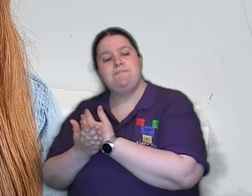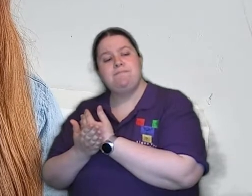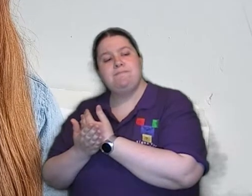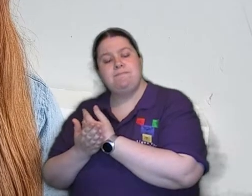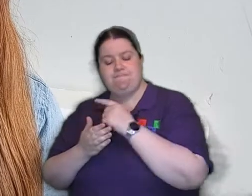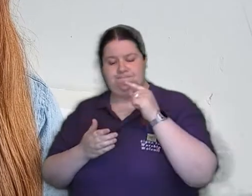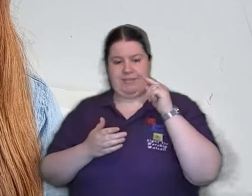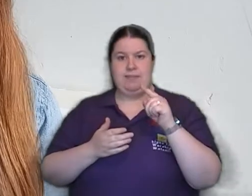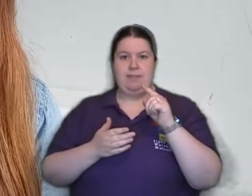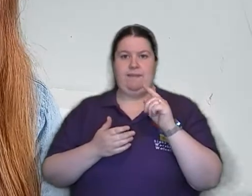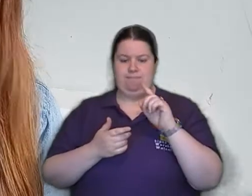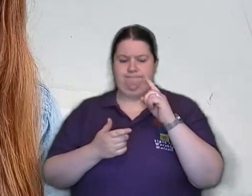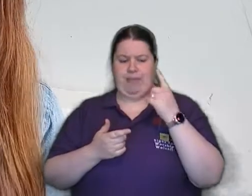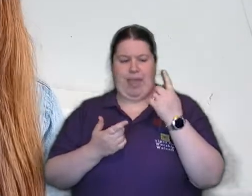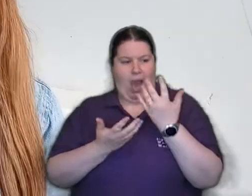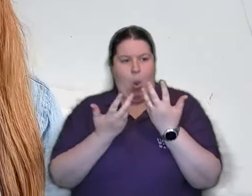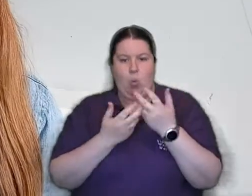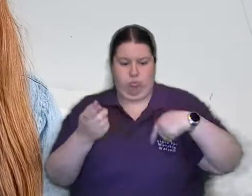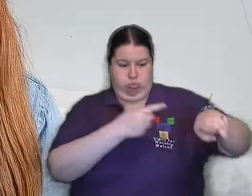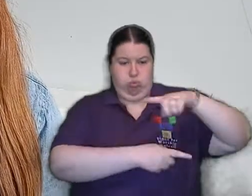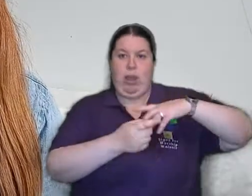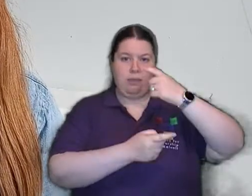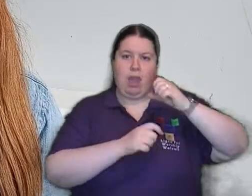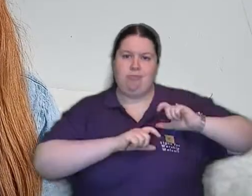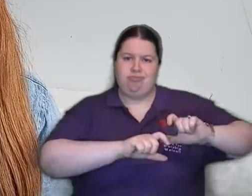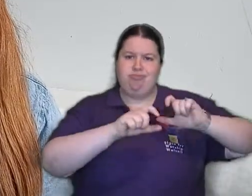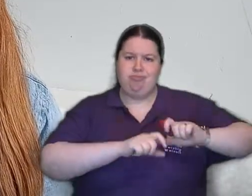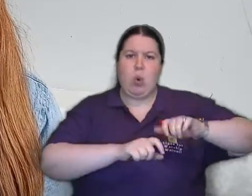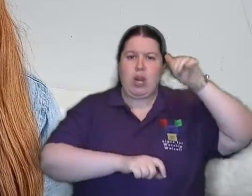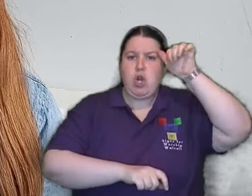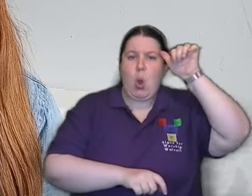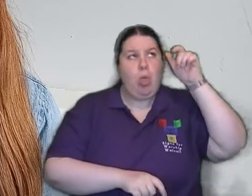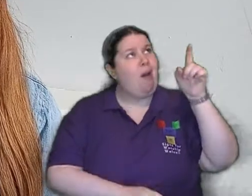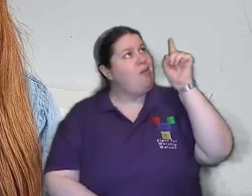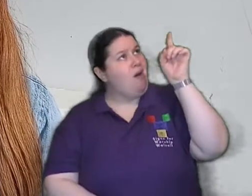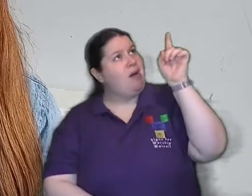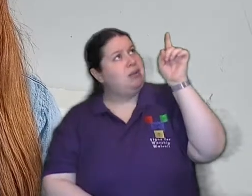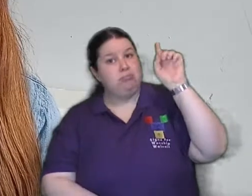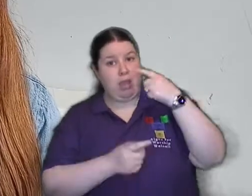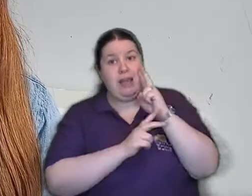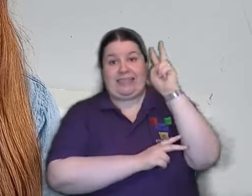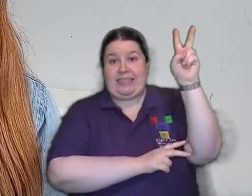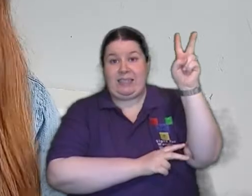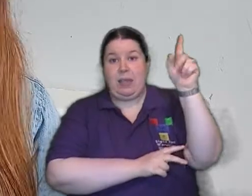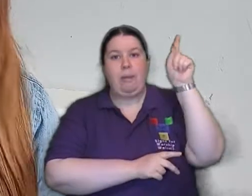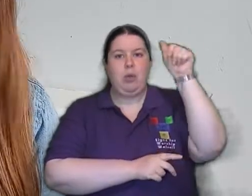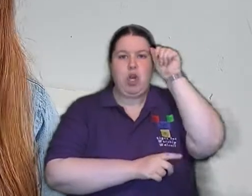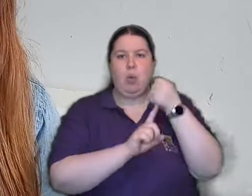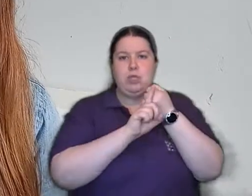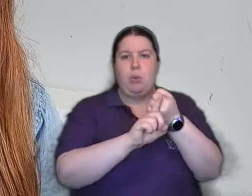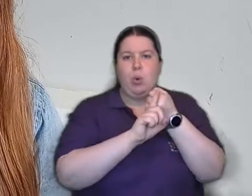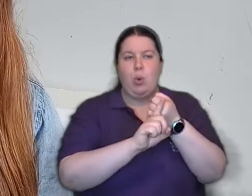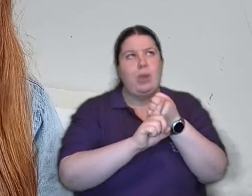them. This is our first key to be able to persevere. We have to know that God, who we